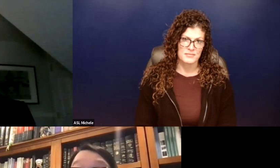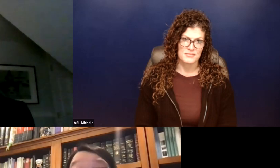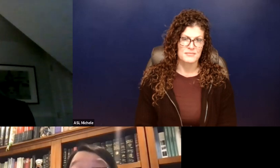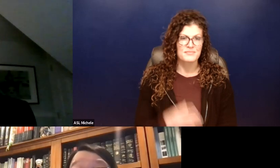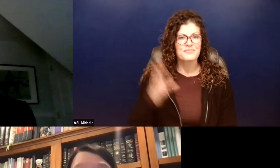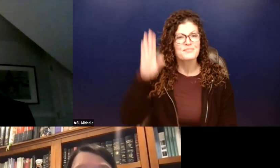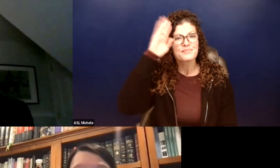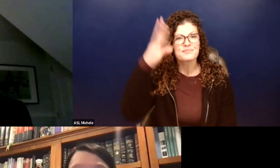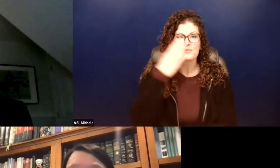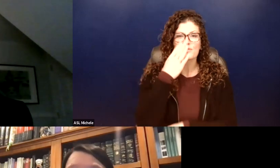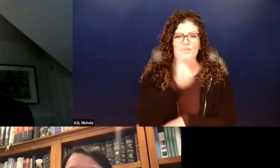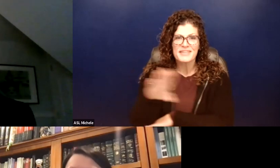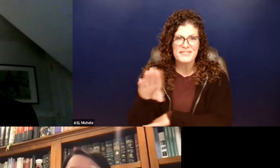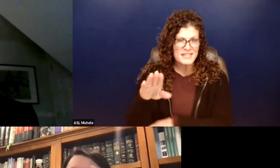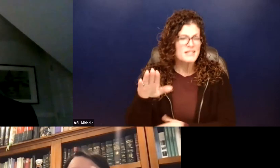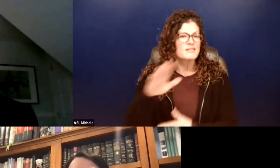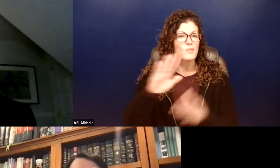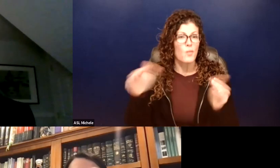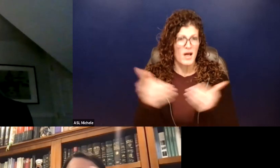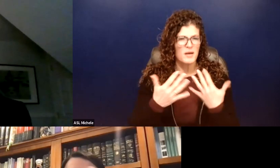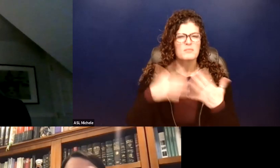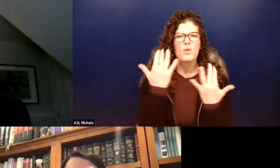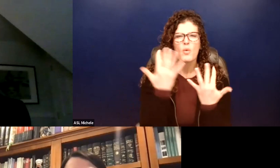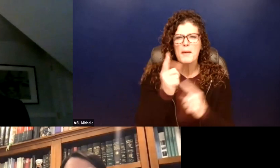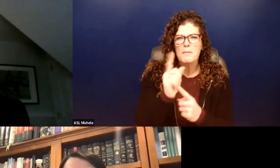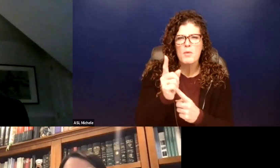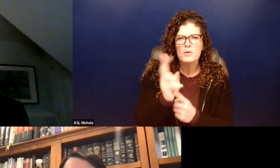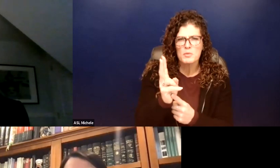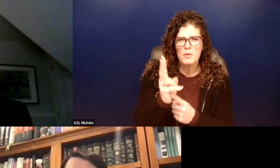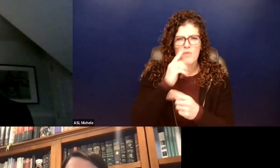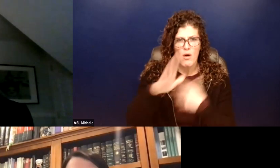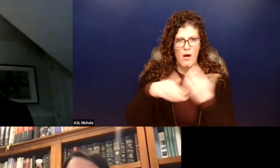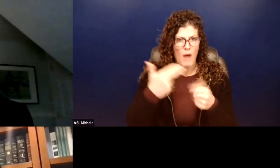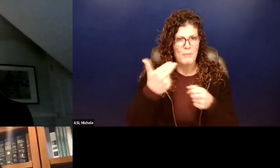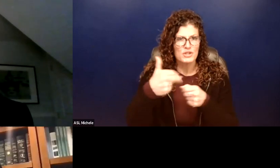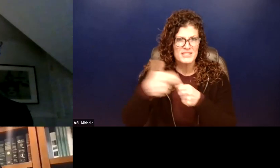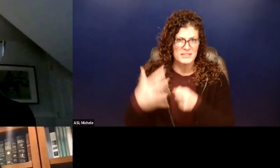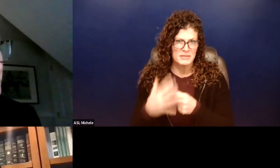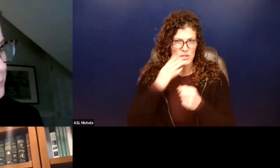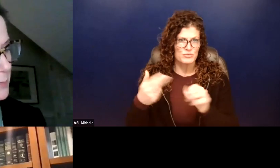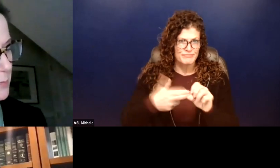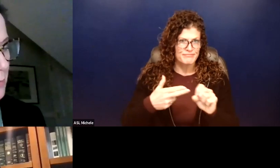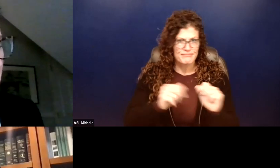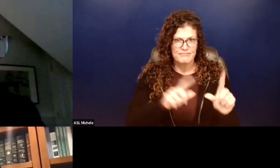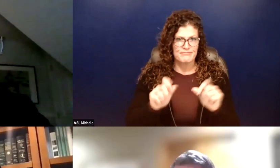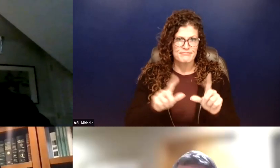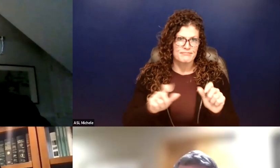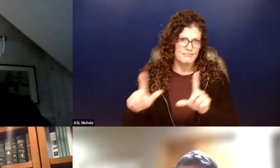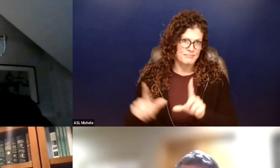Good evening, everyone, and welcome. We'll give it a moment for our participants to join the Zoom.